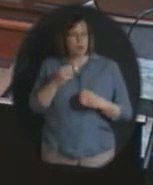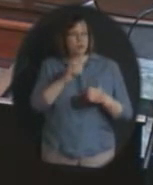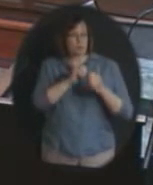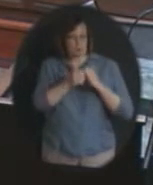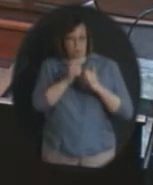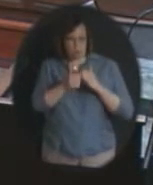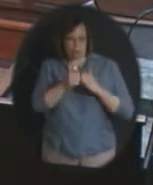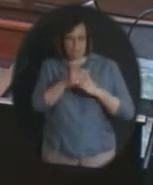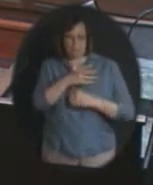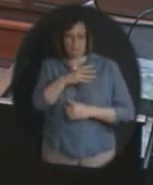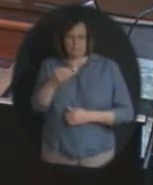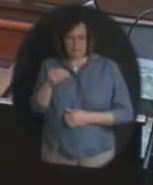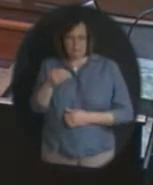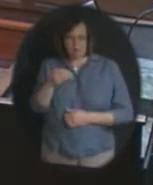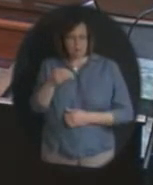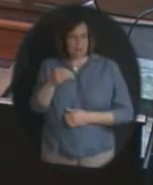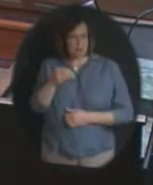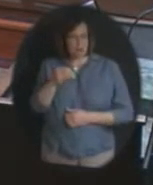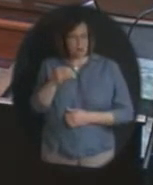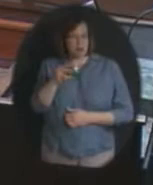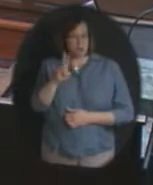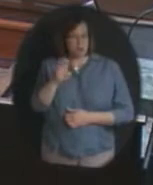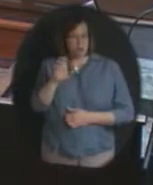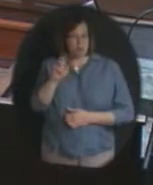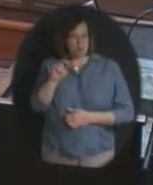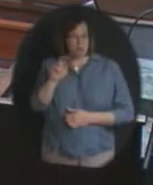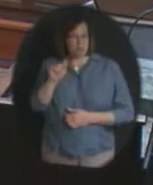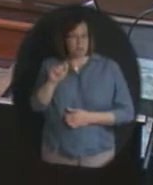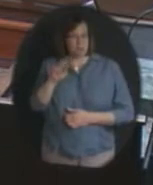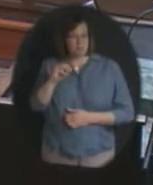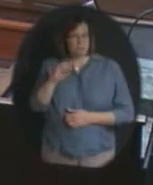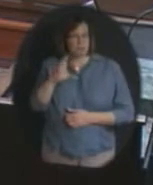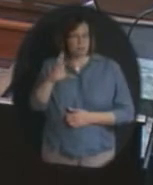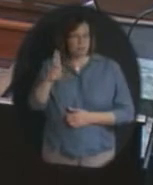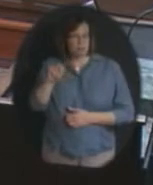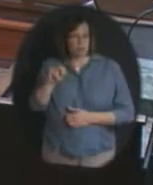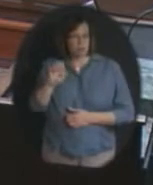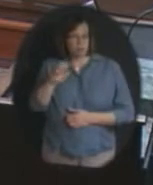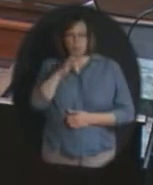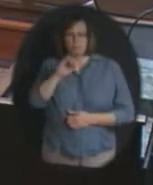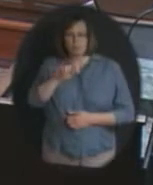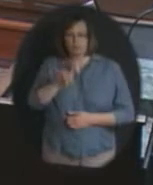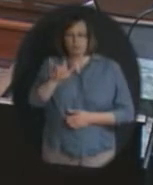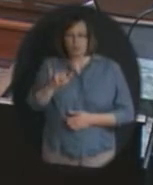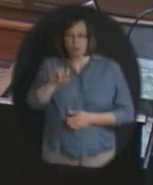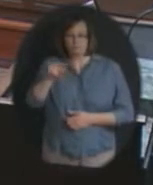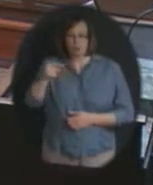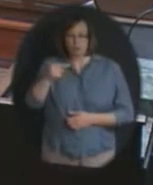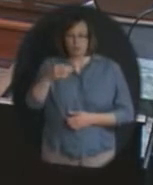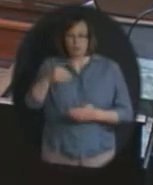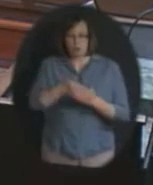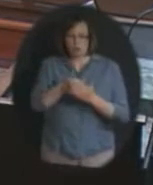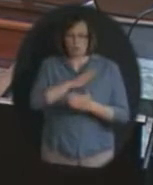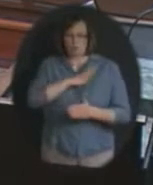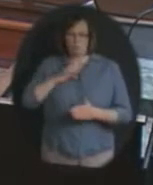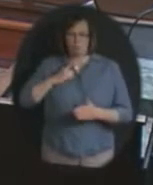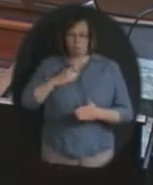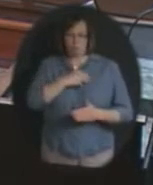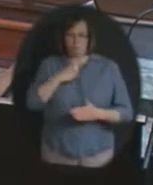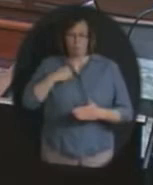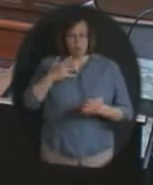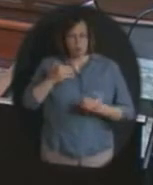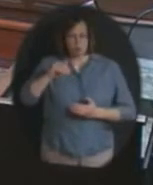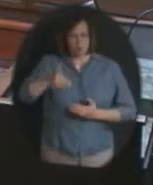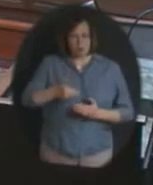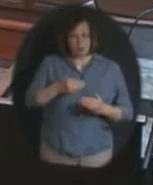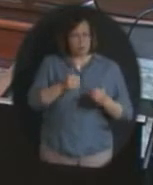race there, and Mr. Brent McCune is in the audience. He's going to be, July 1st, a new board member. I'd like to welcome you, Brent. And